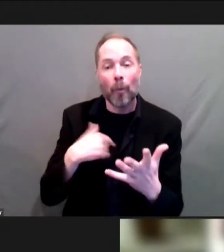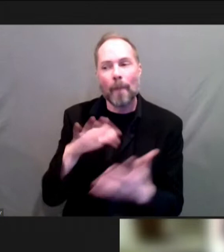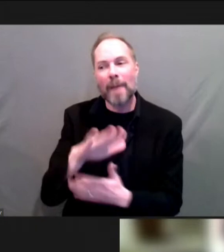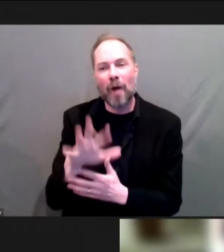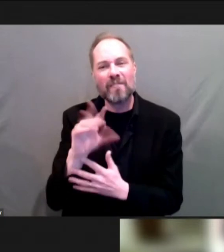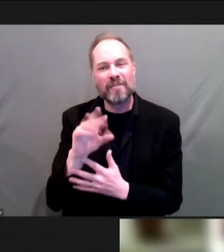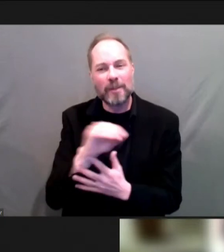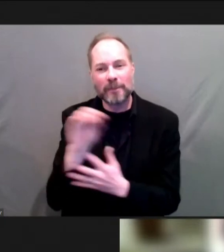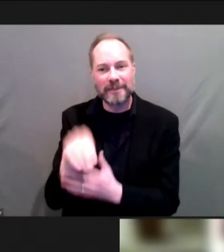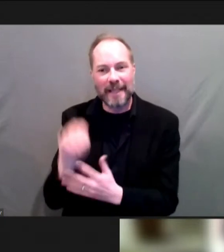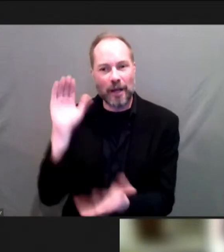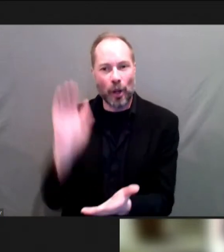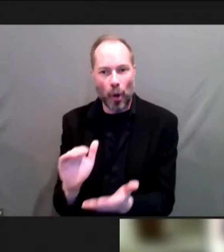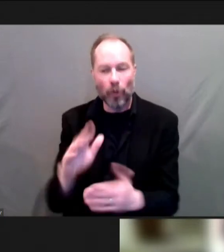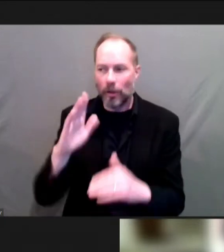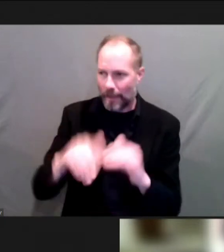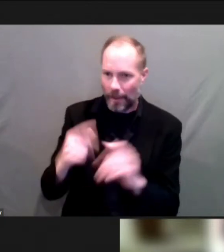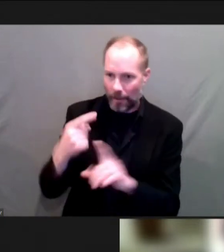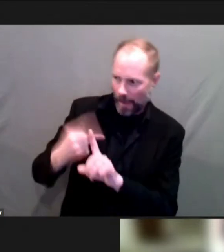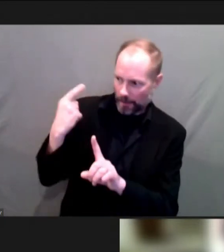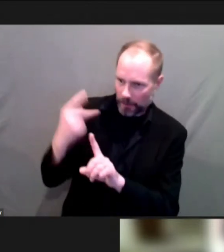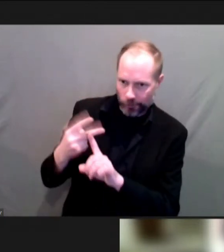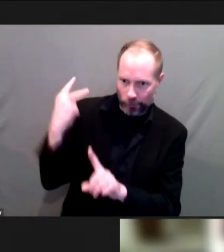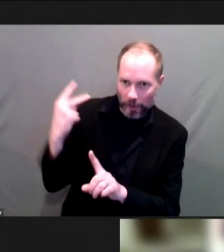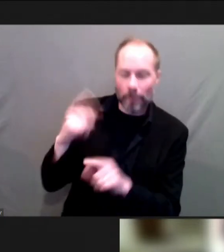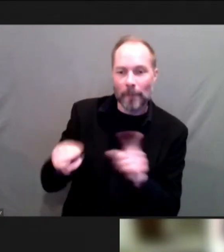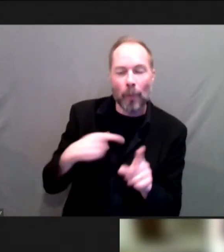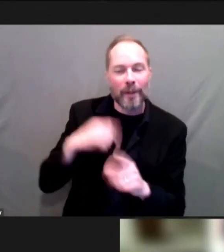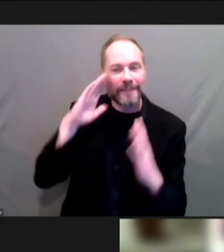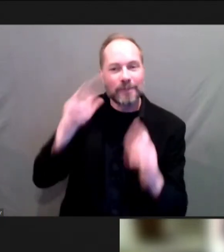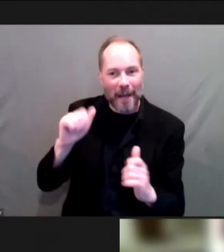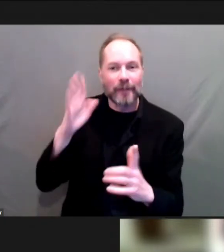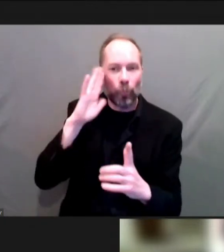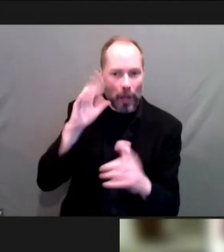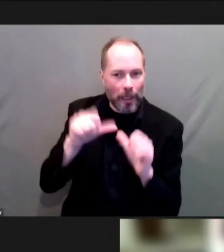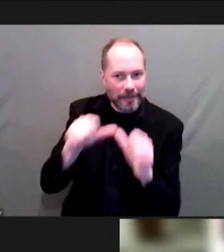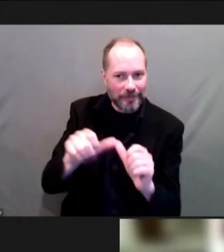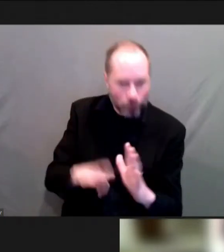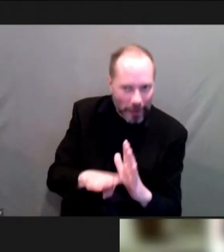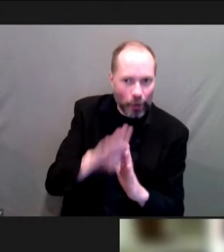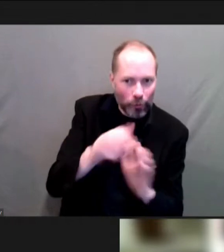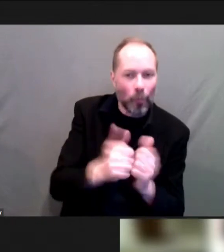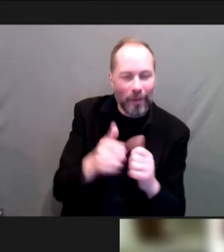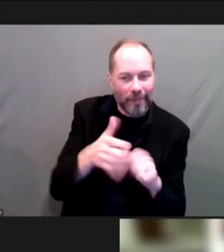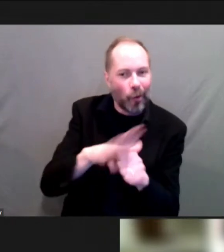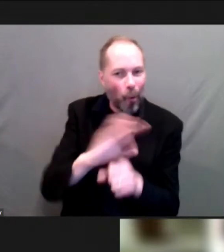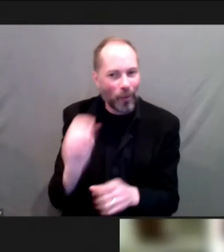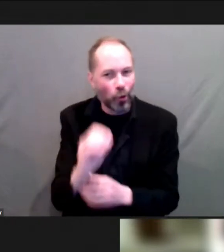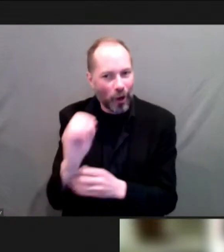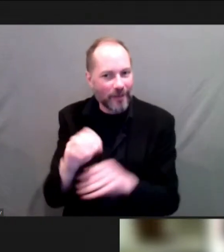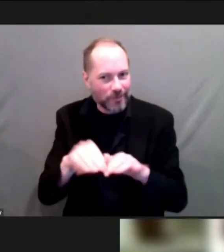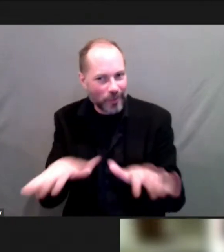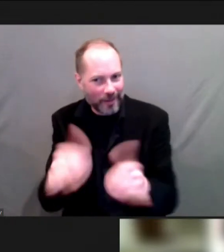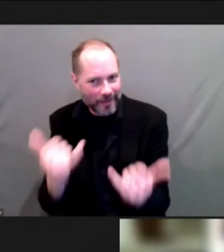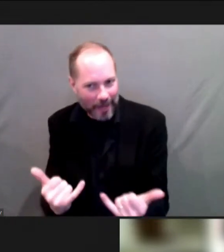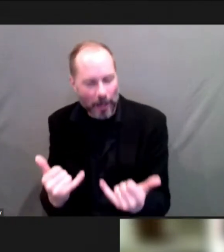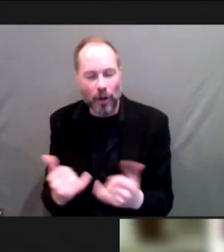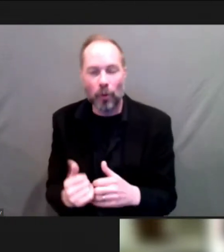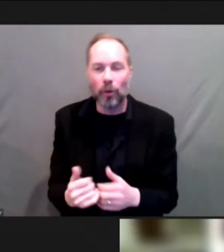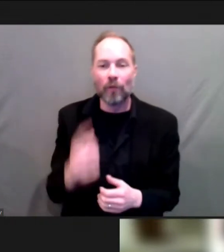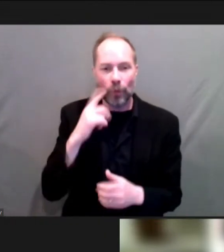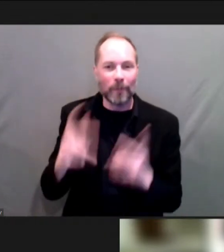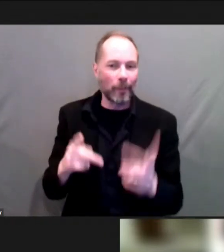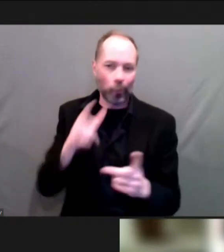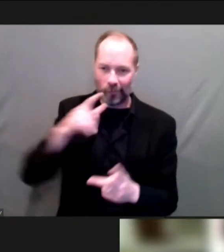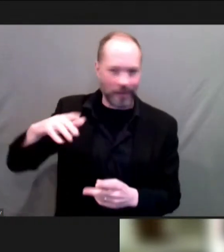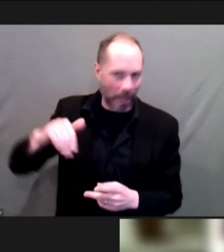just a month or 2 ago. However, we're expecting that rate to continue to increase with the Omicron variant among Coloradans who are